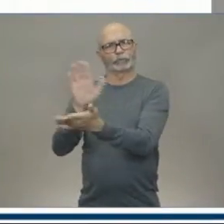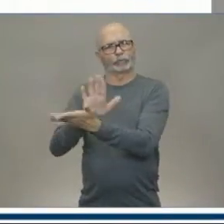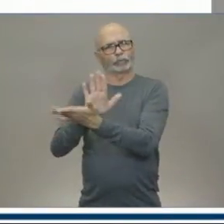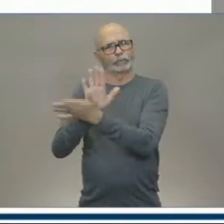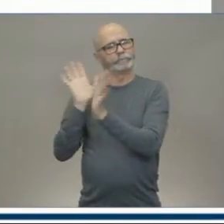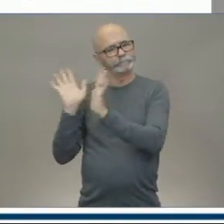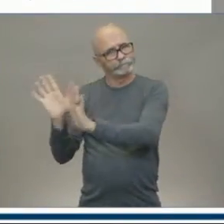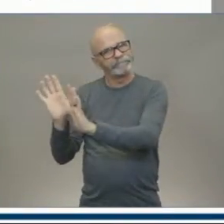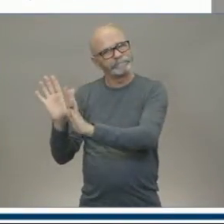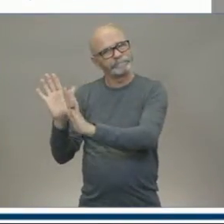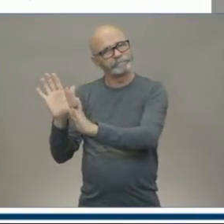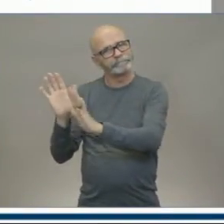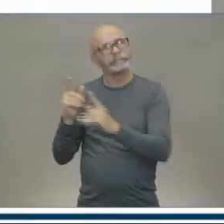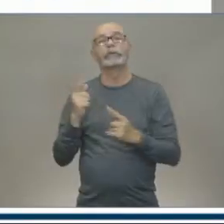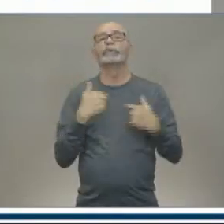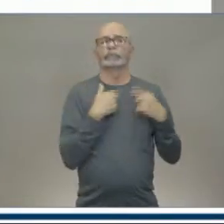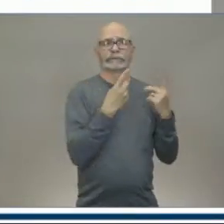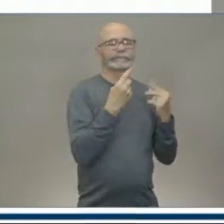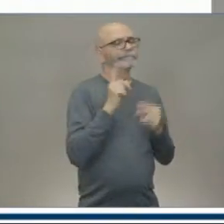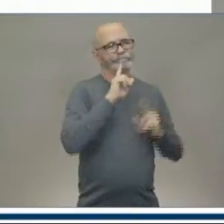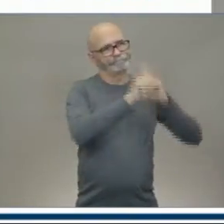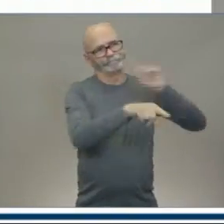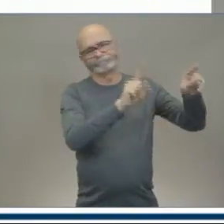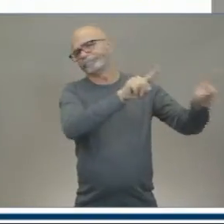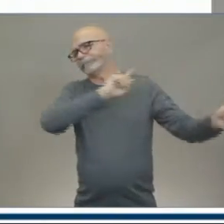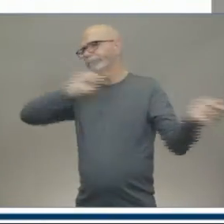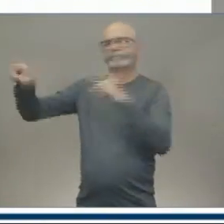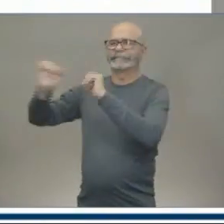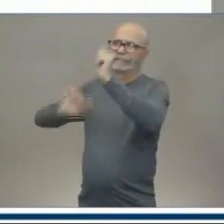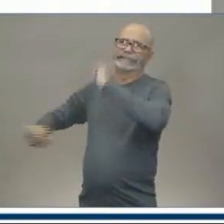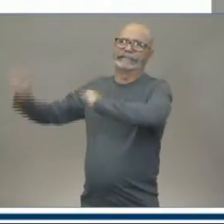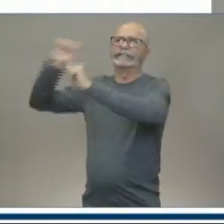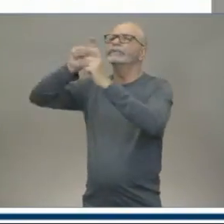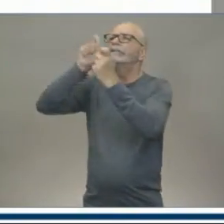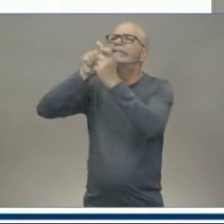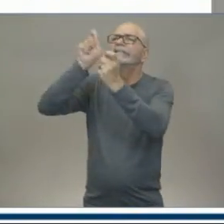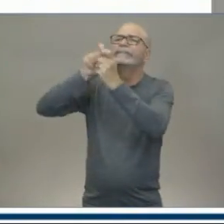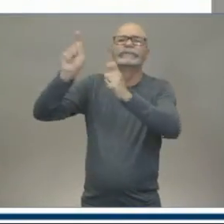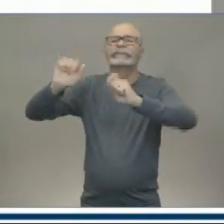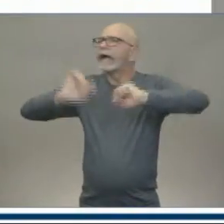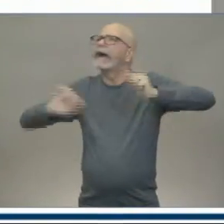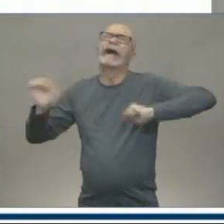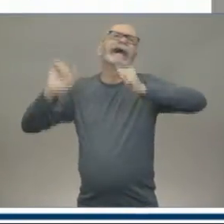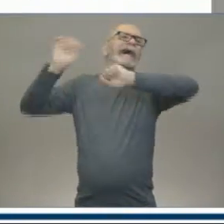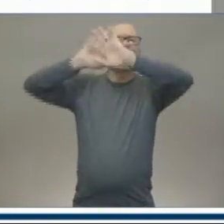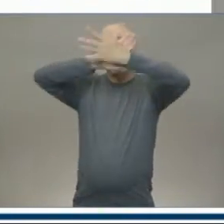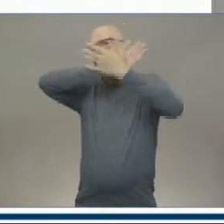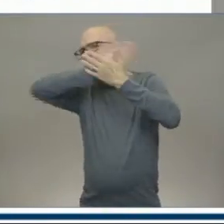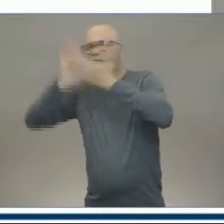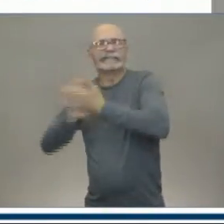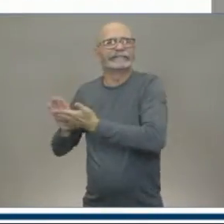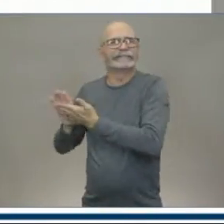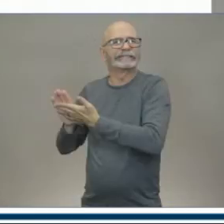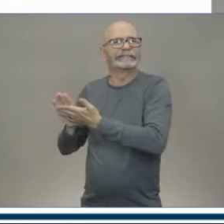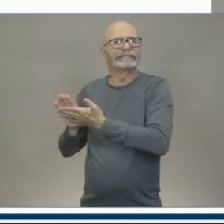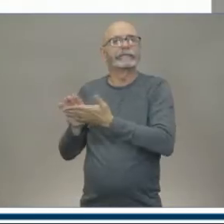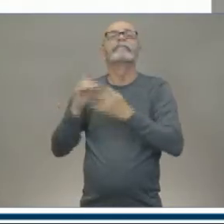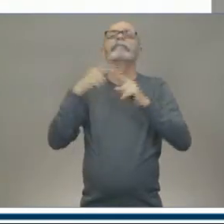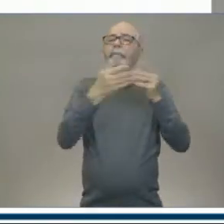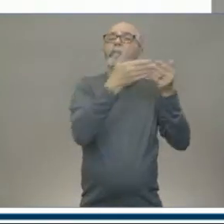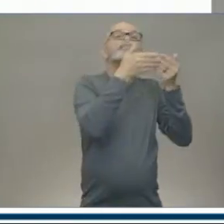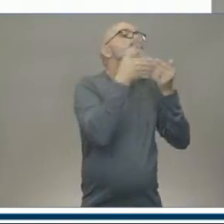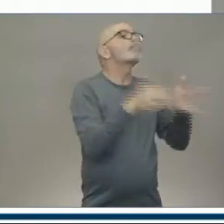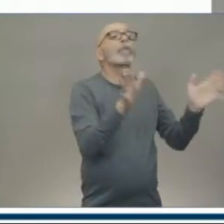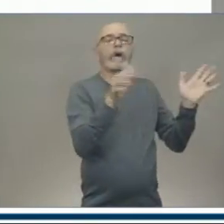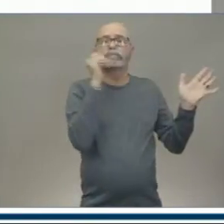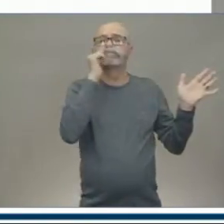and do what's necessary in the school, observe the epidemiology, but also we can observe the epidemiology from the broader community as well, and where we might